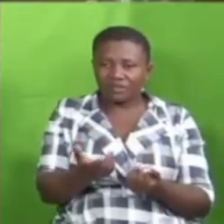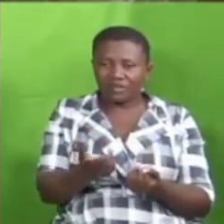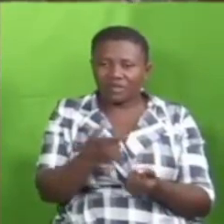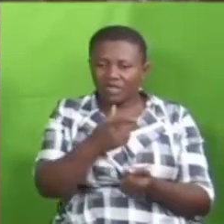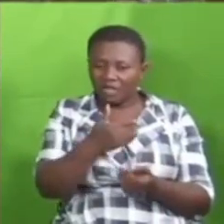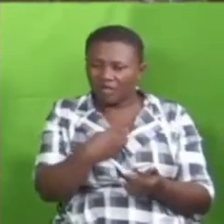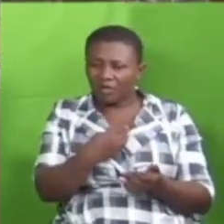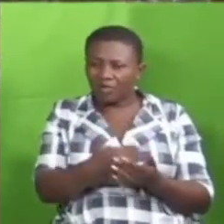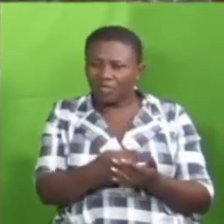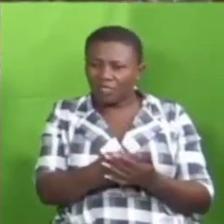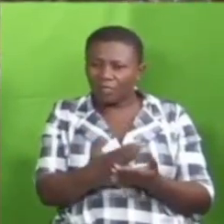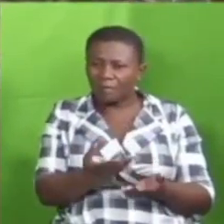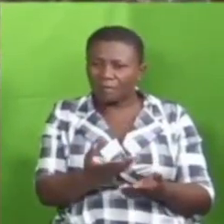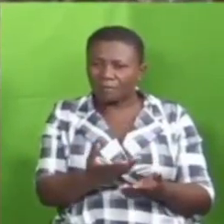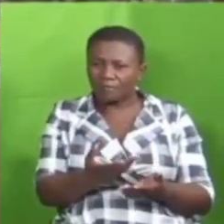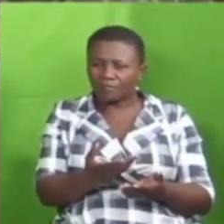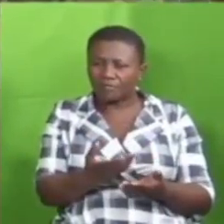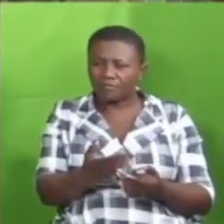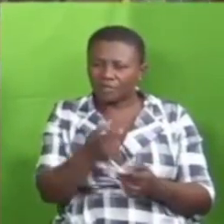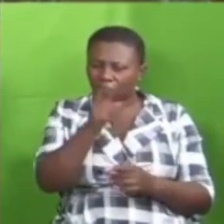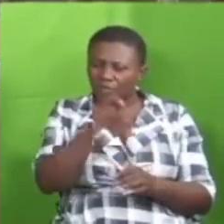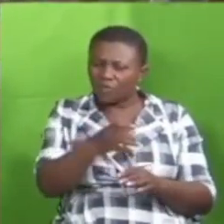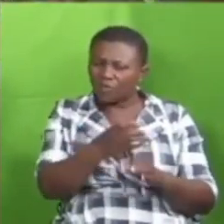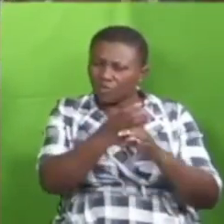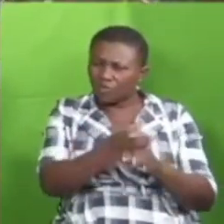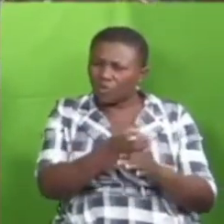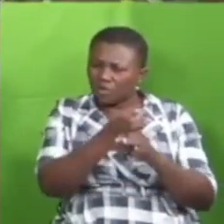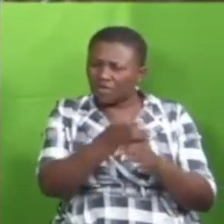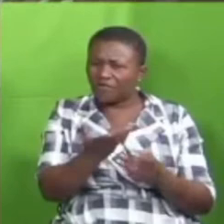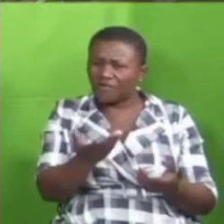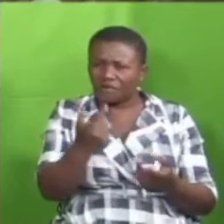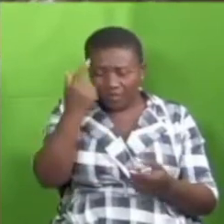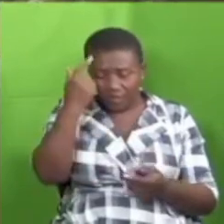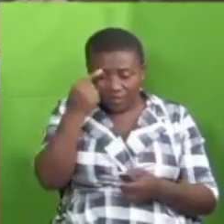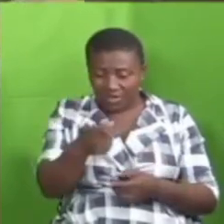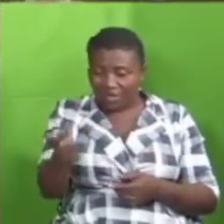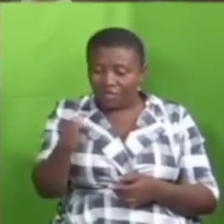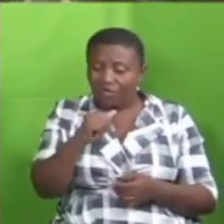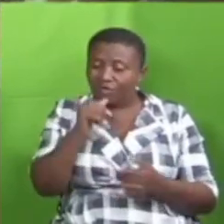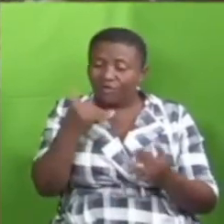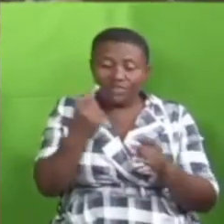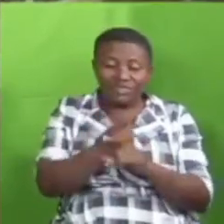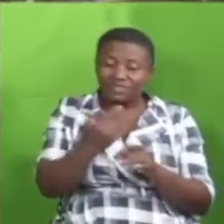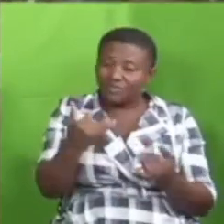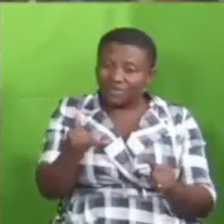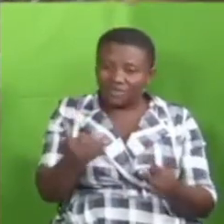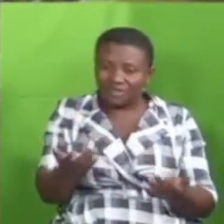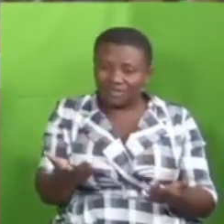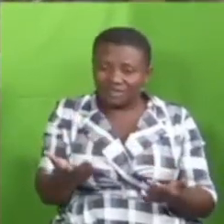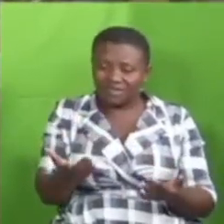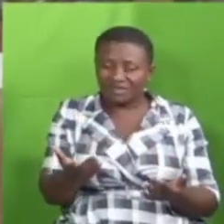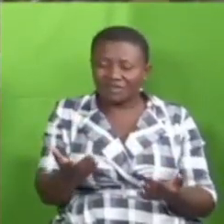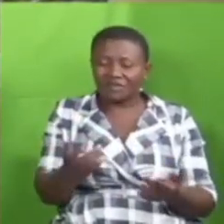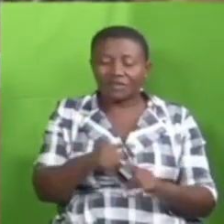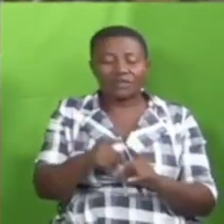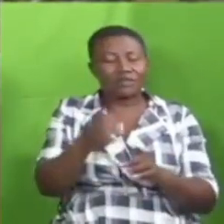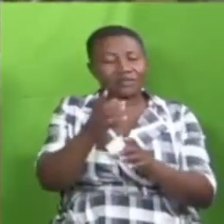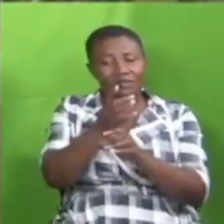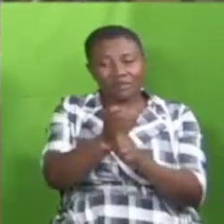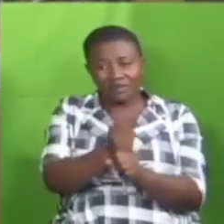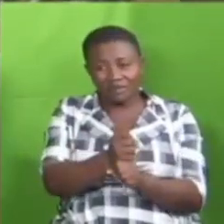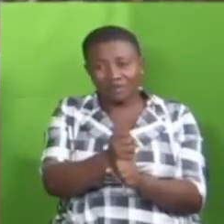that you should take it a little easy because it's a long distance race. It's not a sprint. To cut a long story short, he